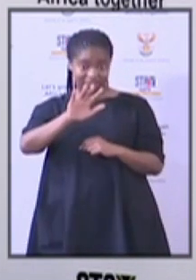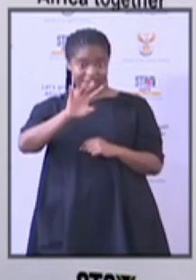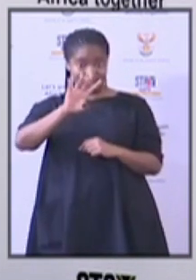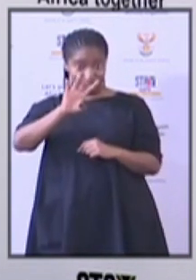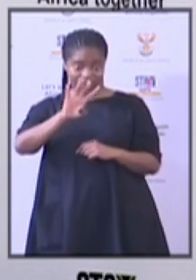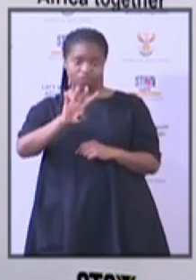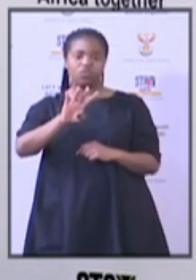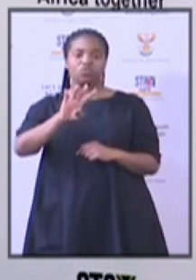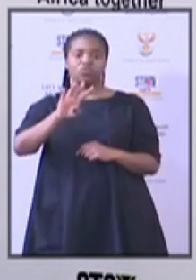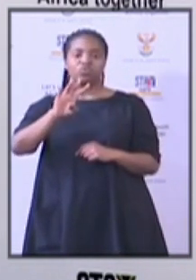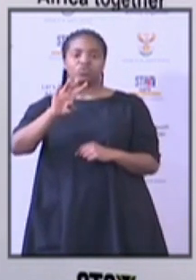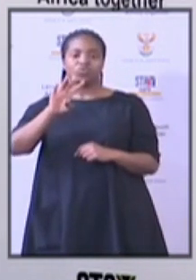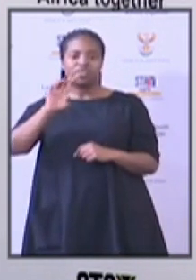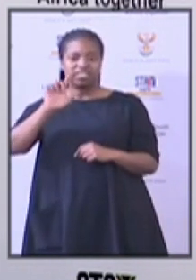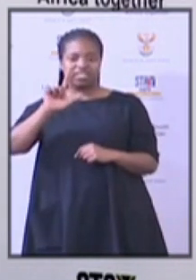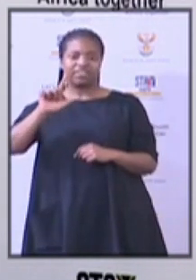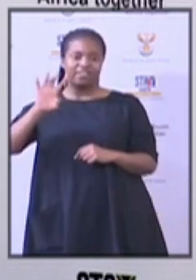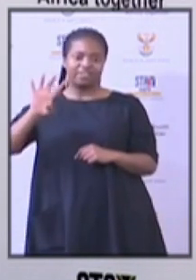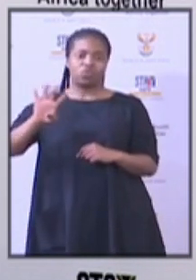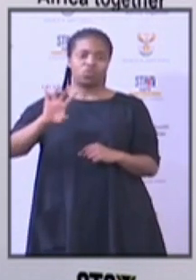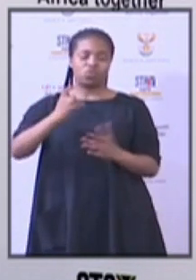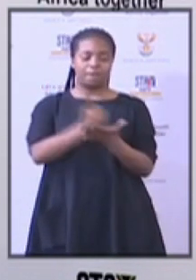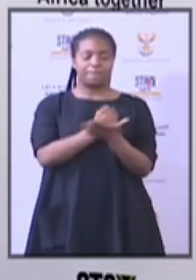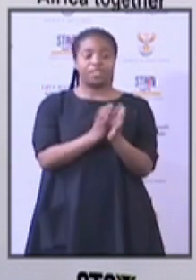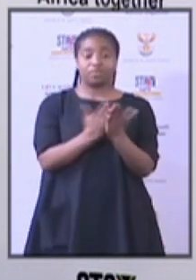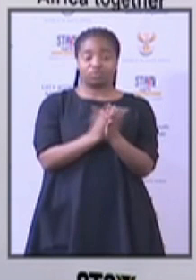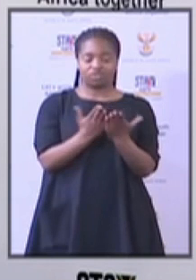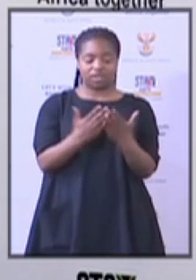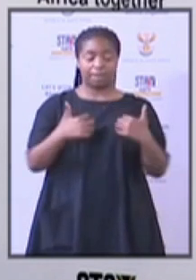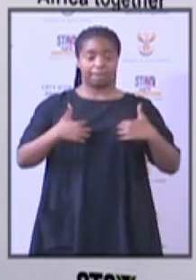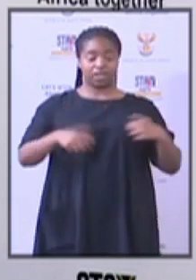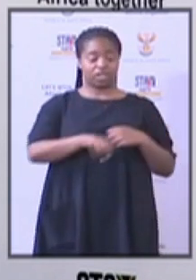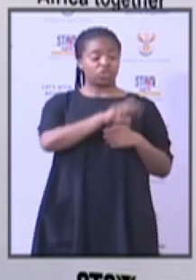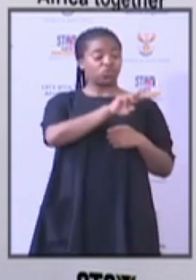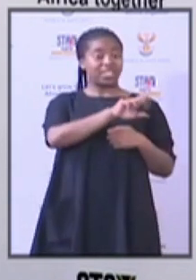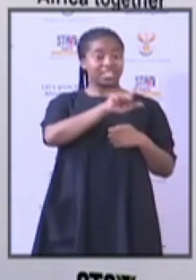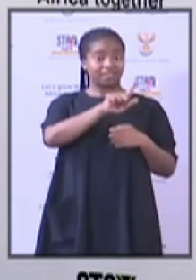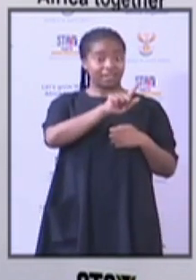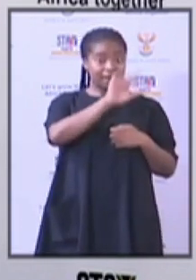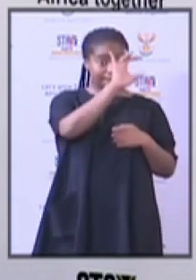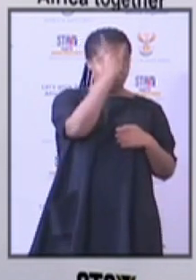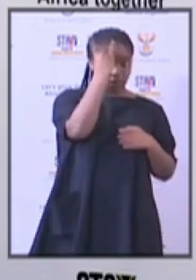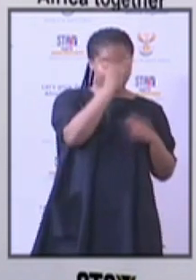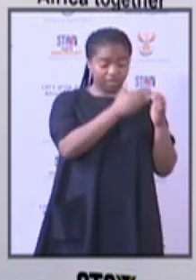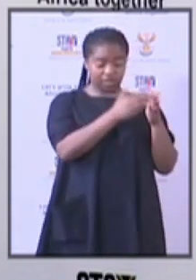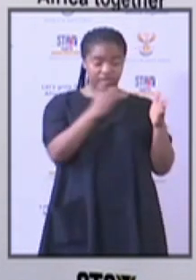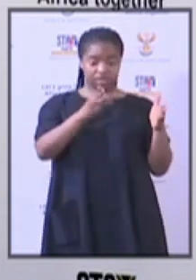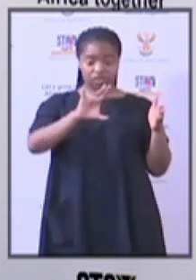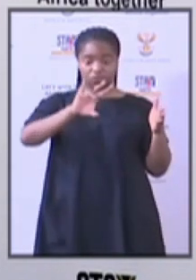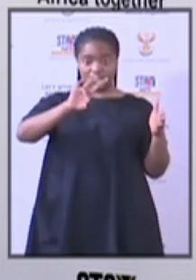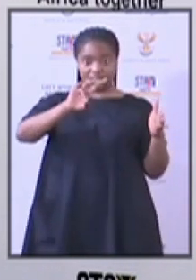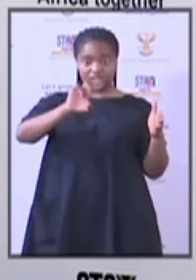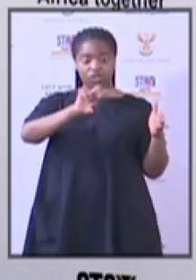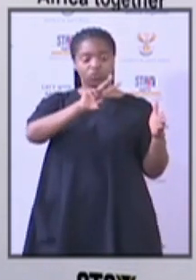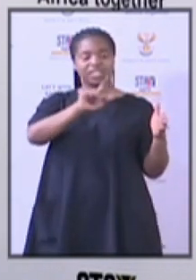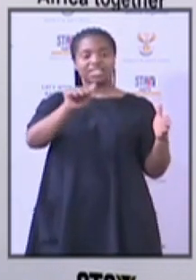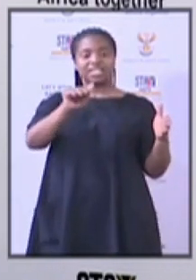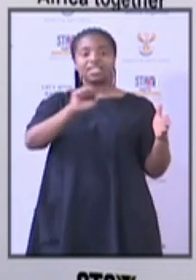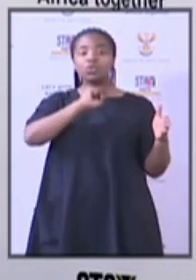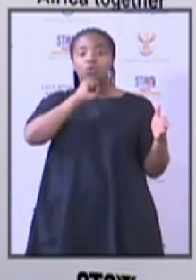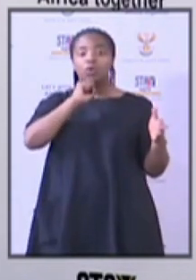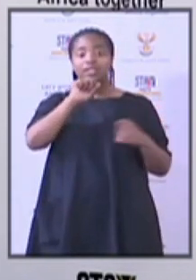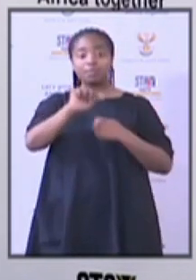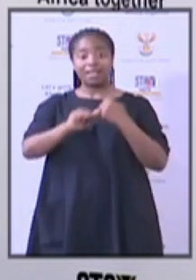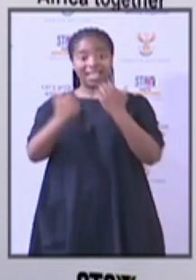195,474 passports. From the beginning of the lockdown on 27 March 2020 until Wednesday, 26 August